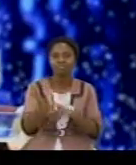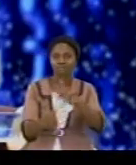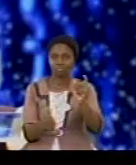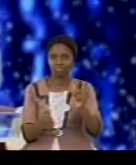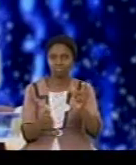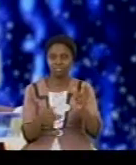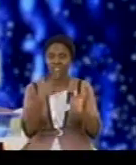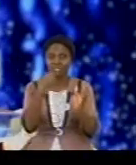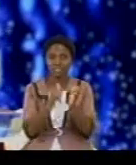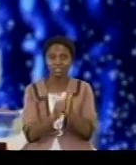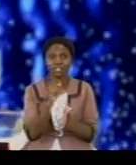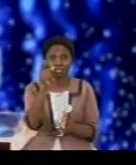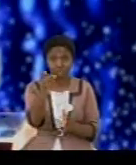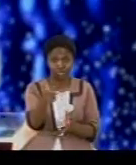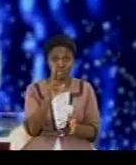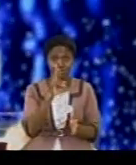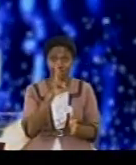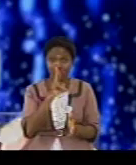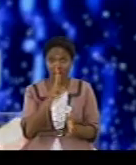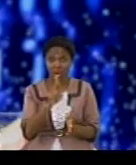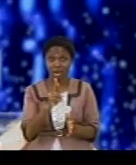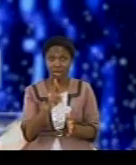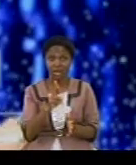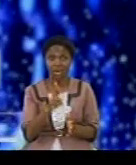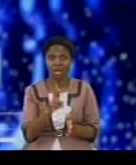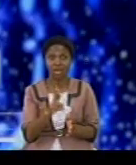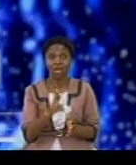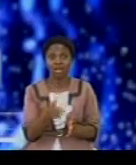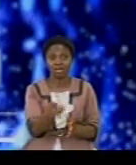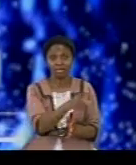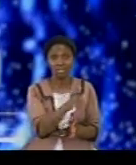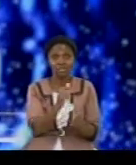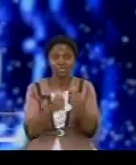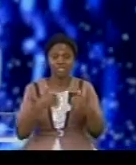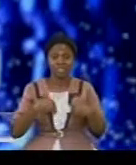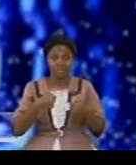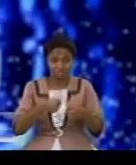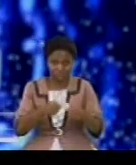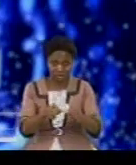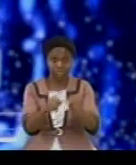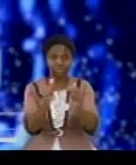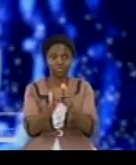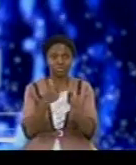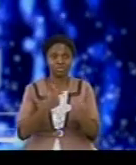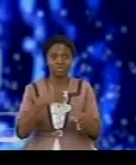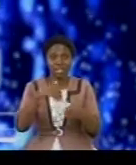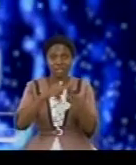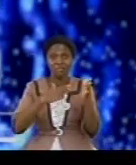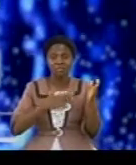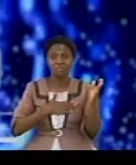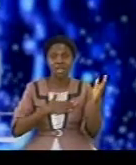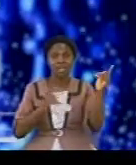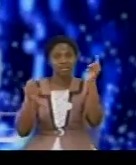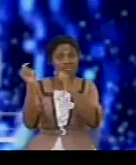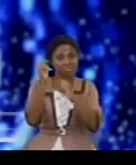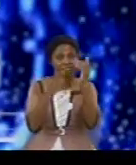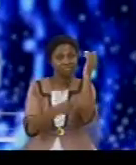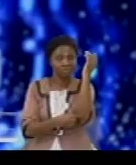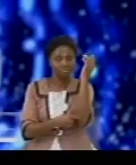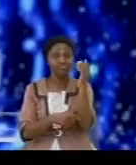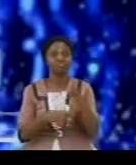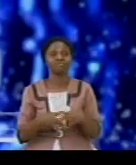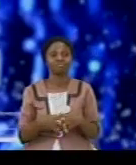which have continued with me in my temptations, and I appoint unto you a kingdom, as my Father has appointed unto